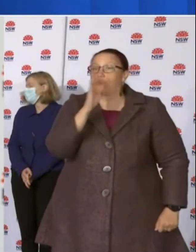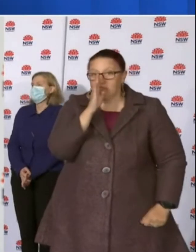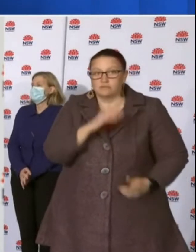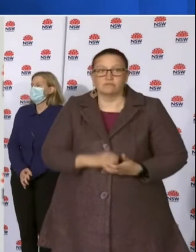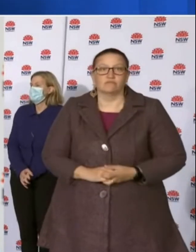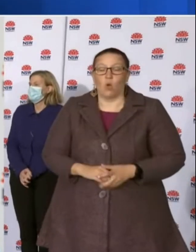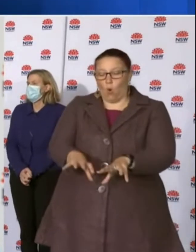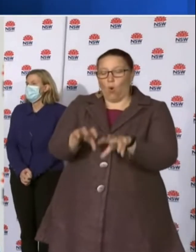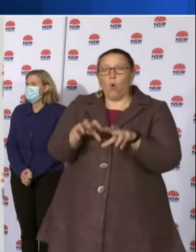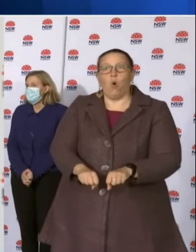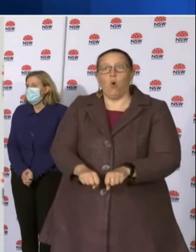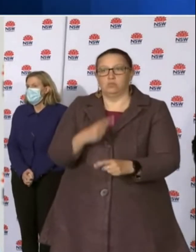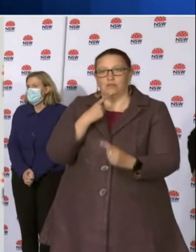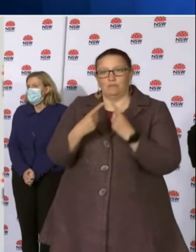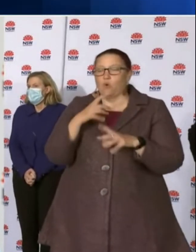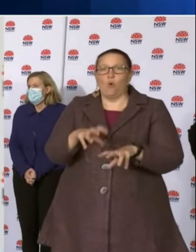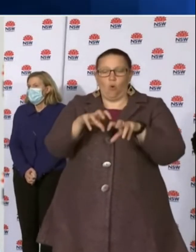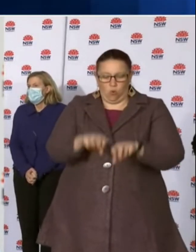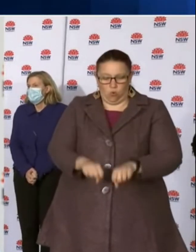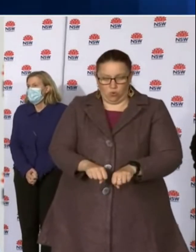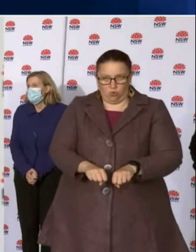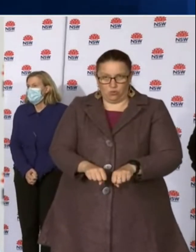time where the messaging to the community...